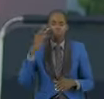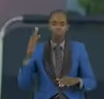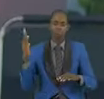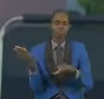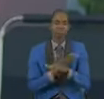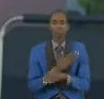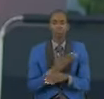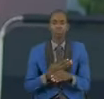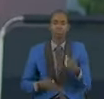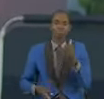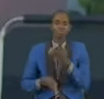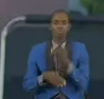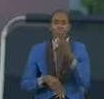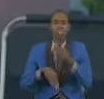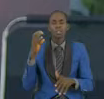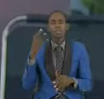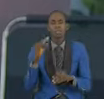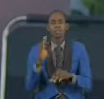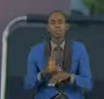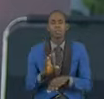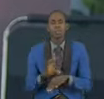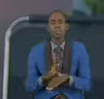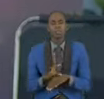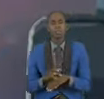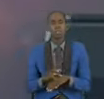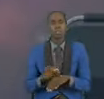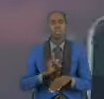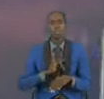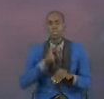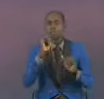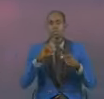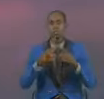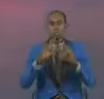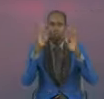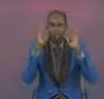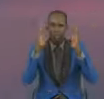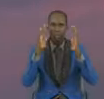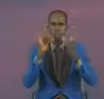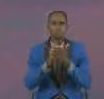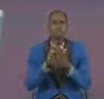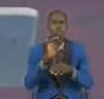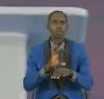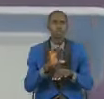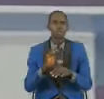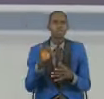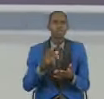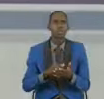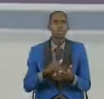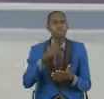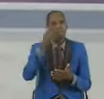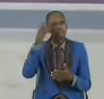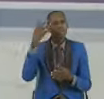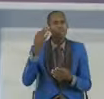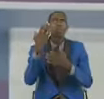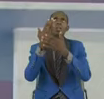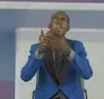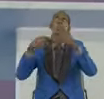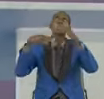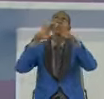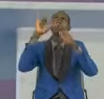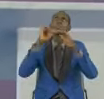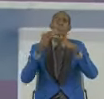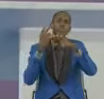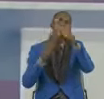the church. I couldn't attend that church again. I didn't drop the heavenly vision because of that. I faced